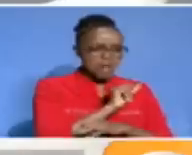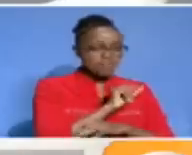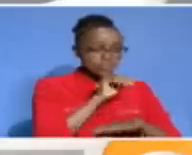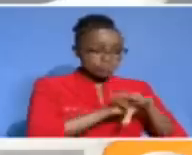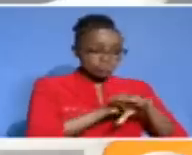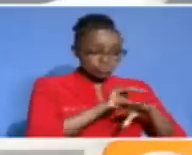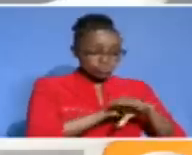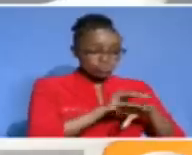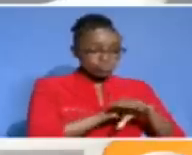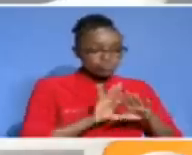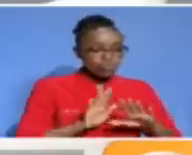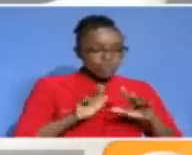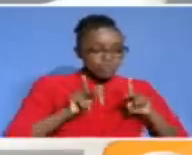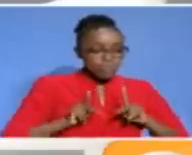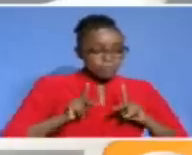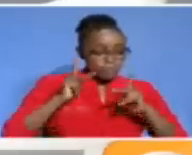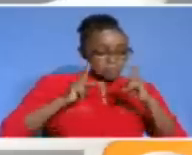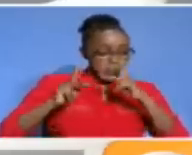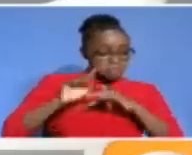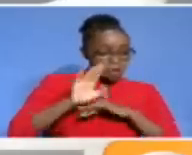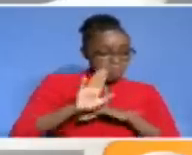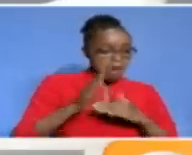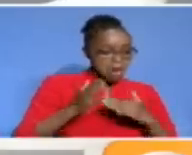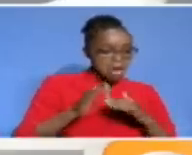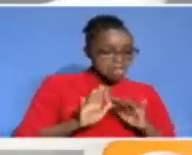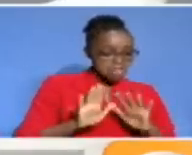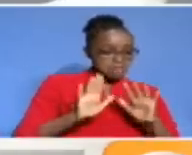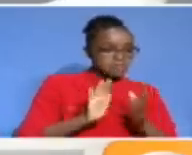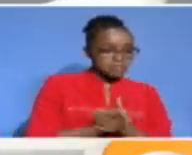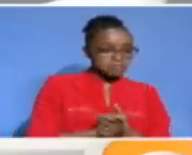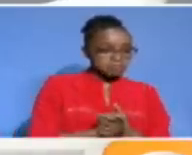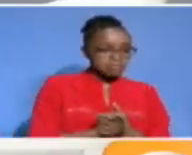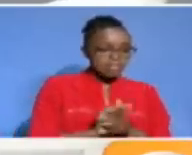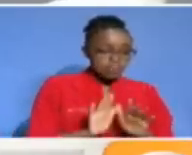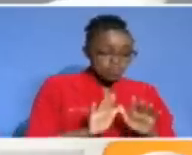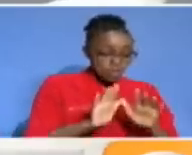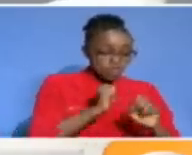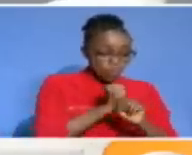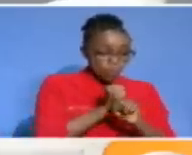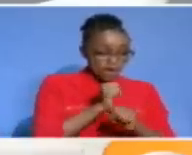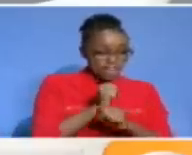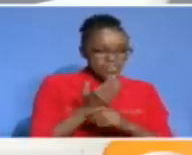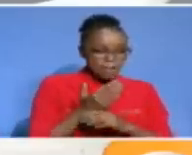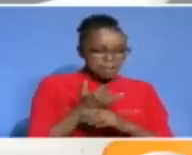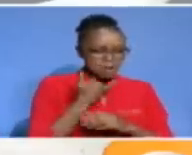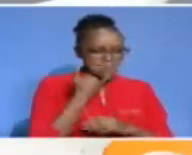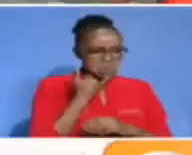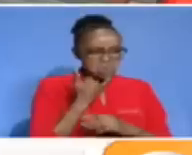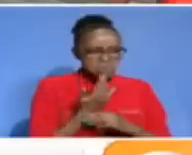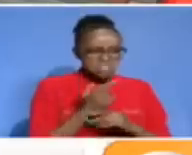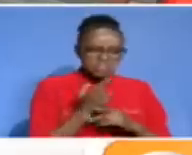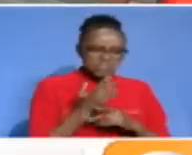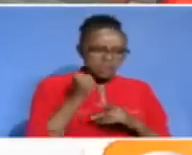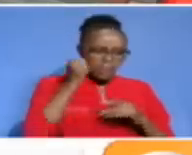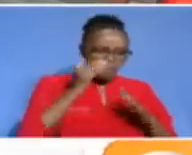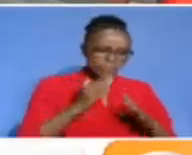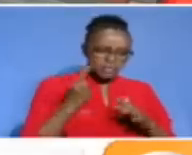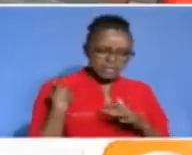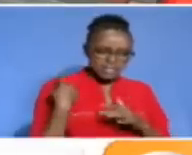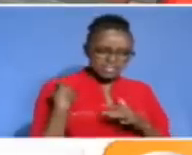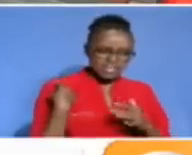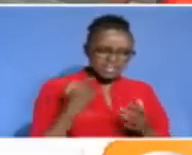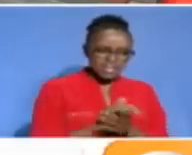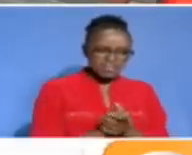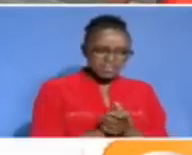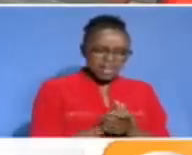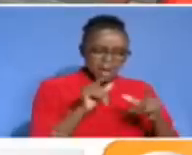work to the professionals. Mm. Okay? Yeah. Leave it to the professionals. I got called by many politicians yesterday,